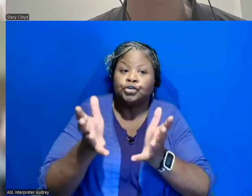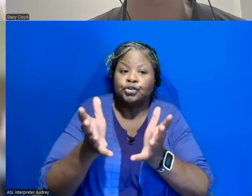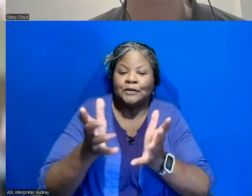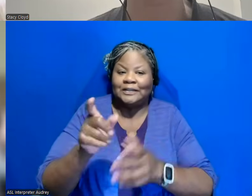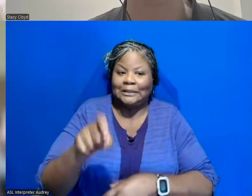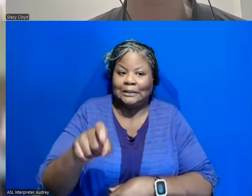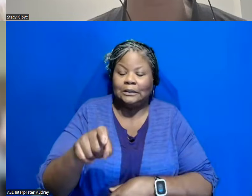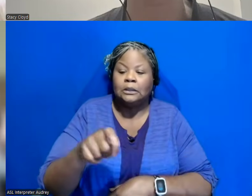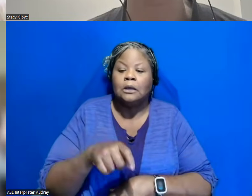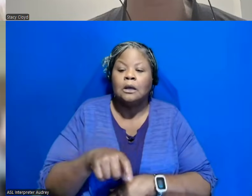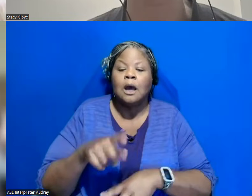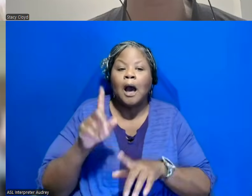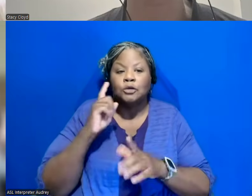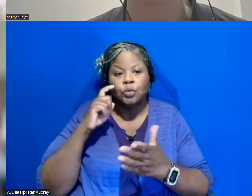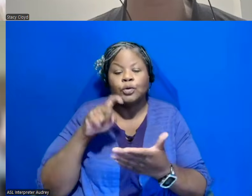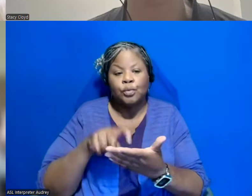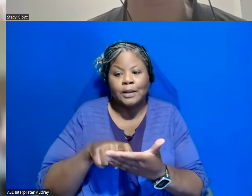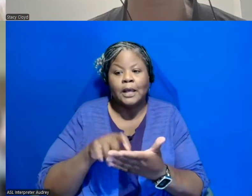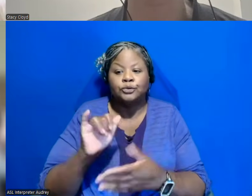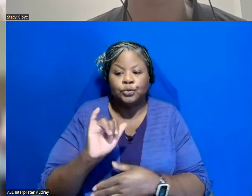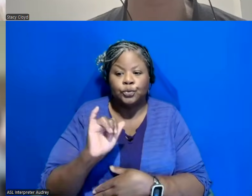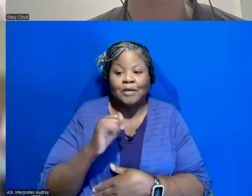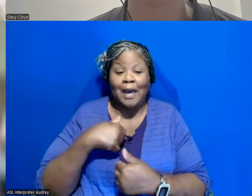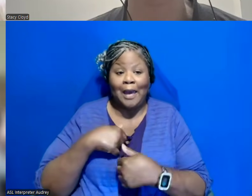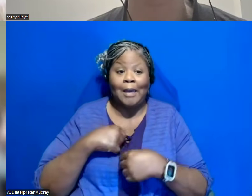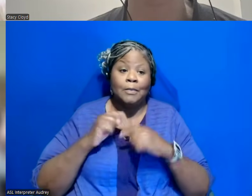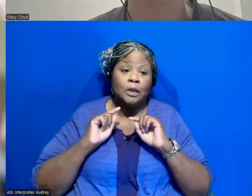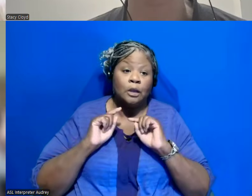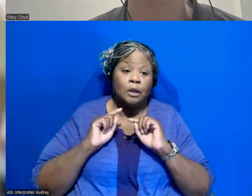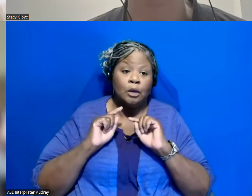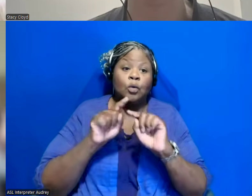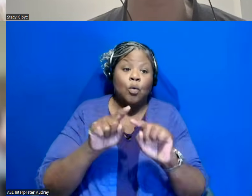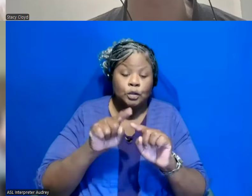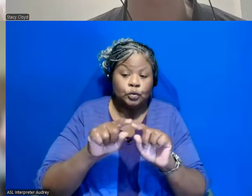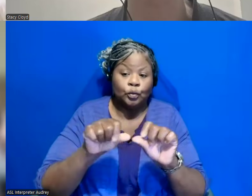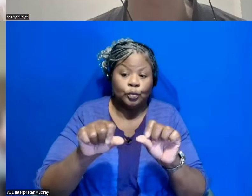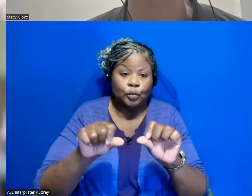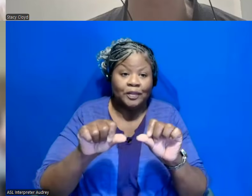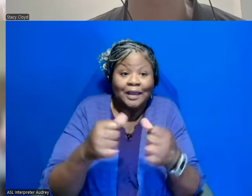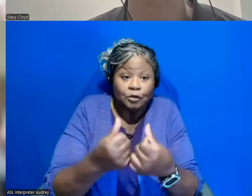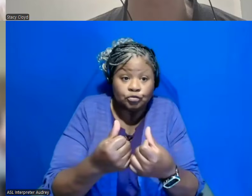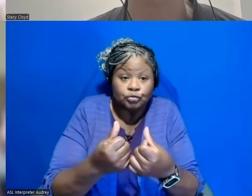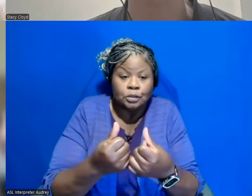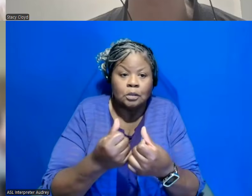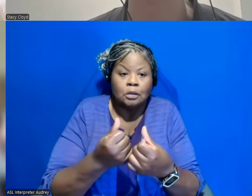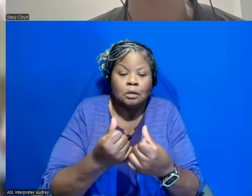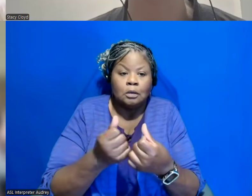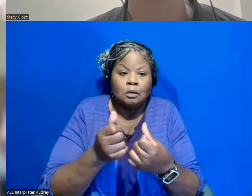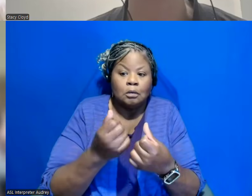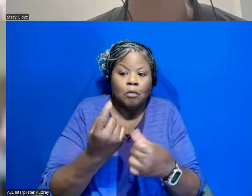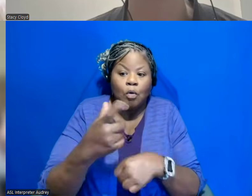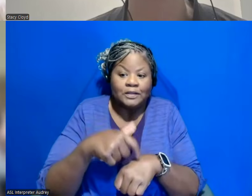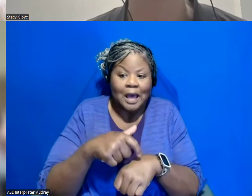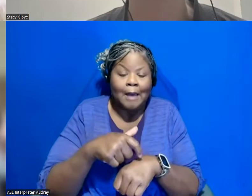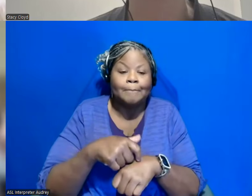I also want to recognize that if I'm going to the agency about someone, all the time,